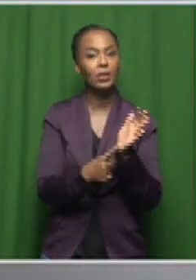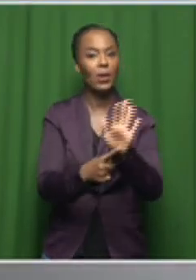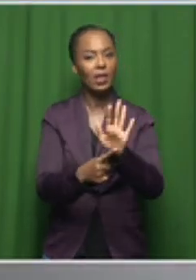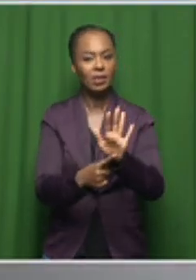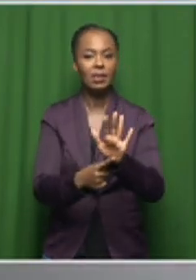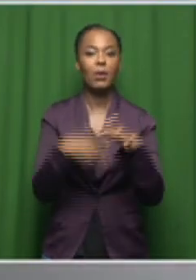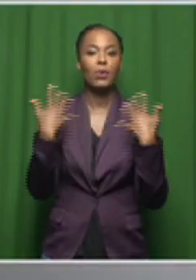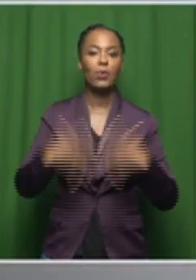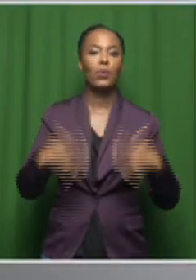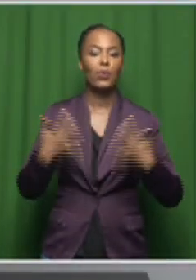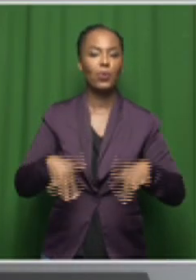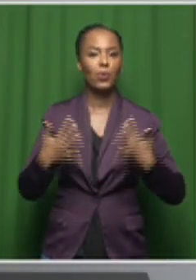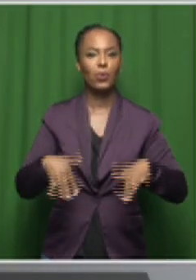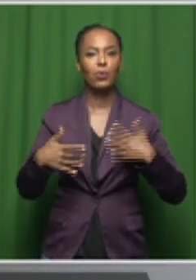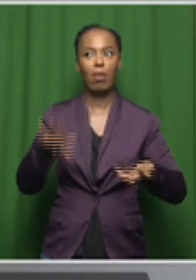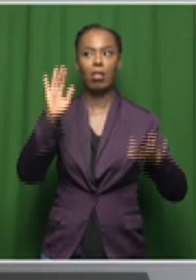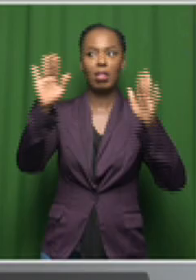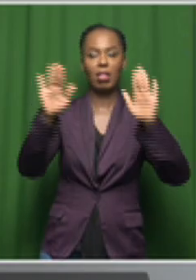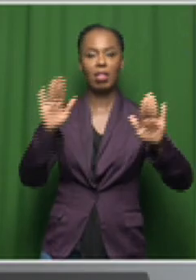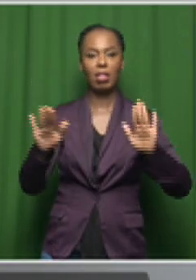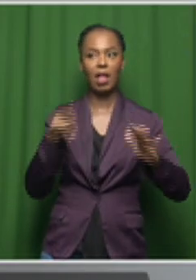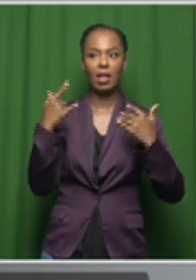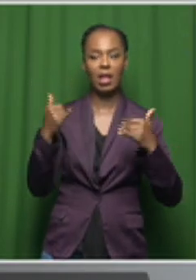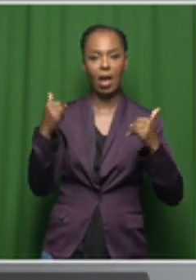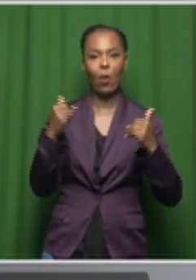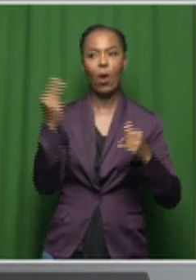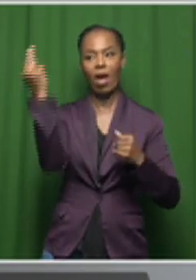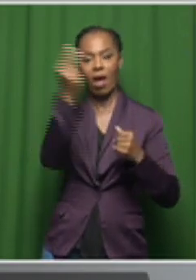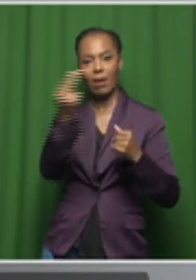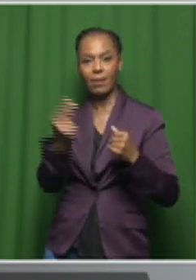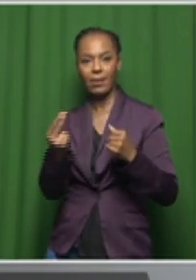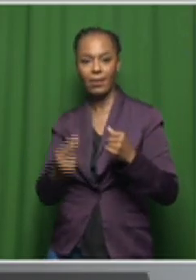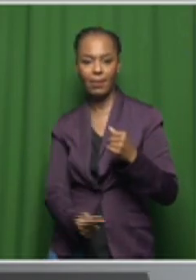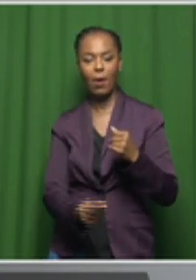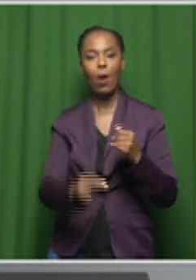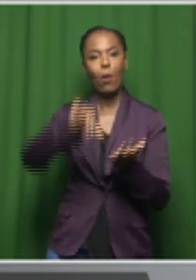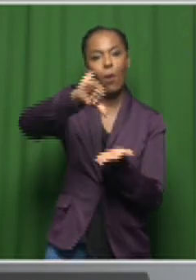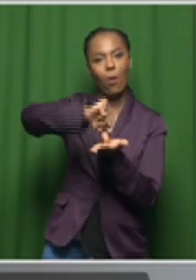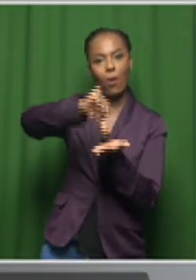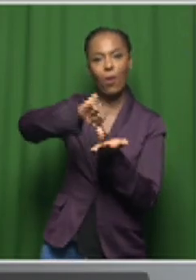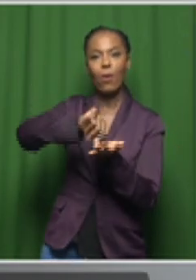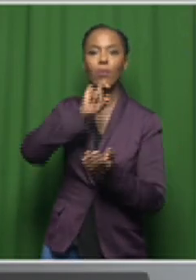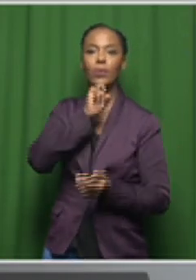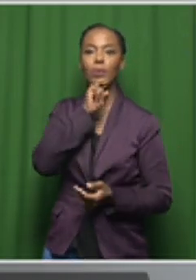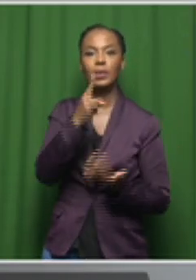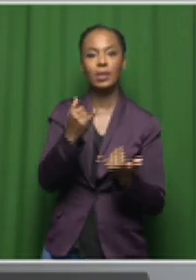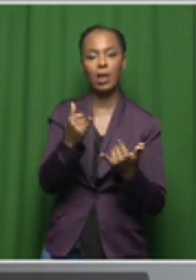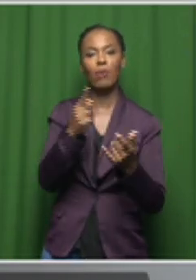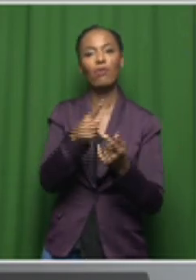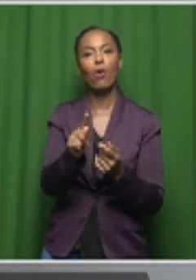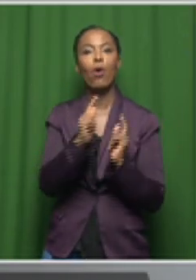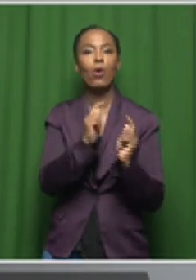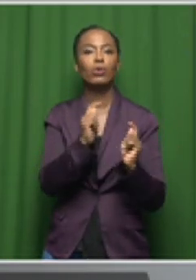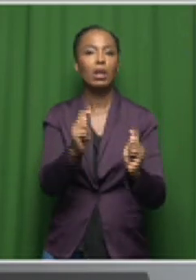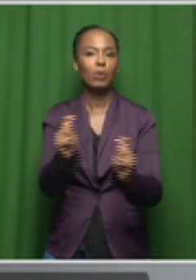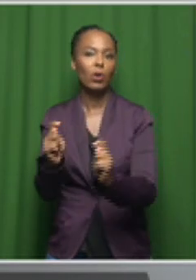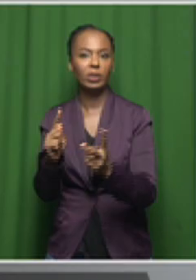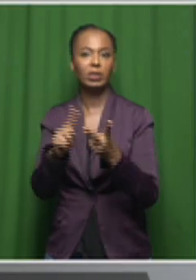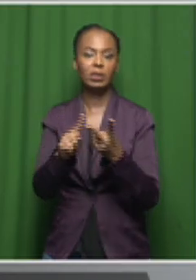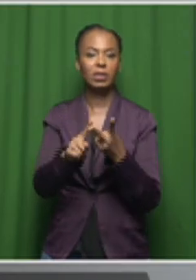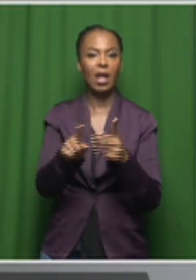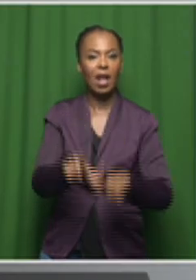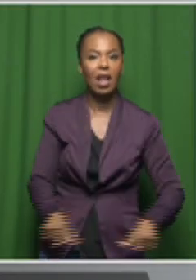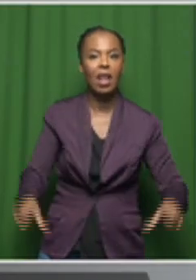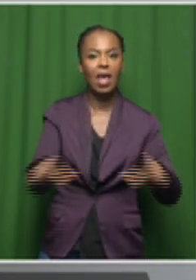breathtaking collection of 11 oil paintings, this latest showcase promises to transport viewers to a world of surreal landscapes, resolute figures